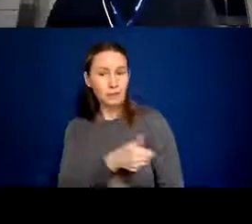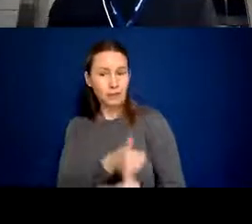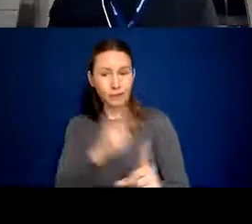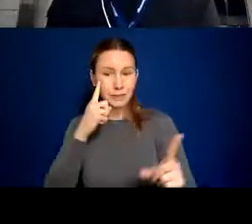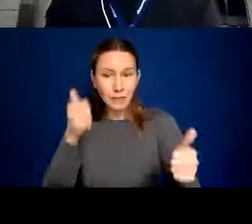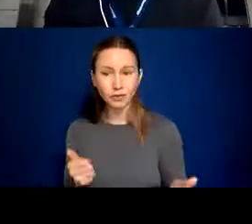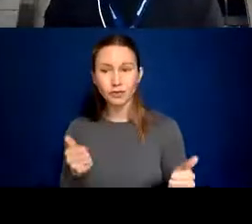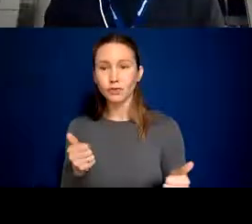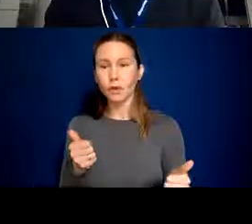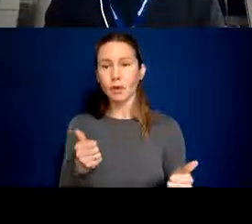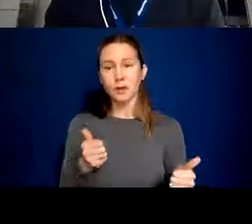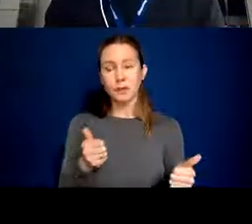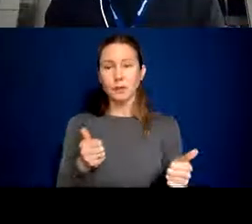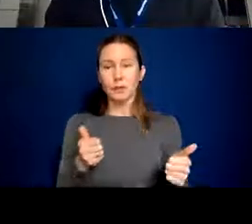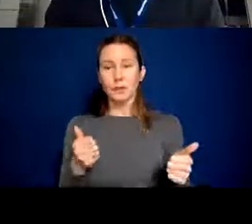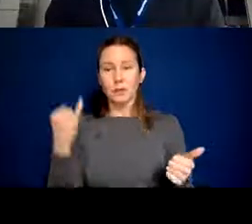constantly